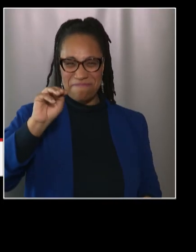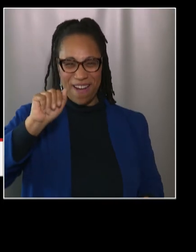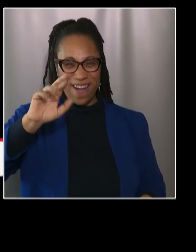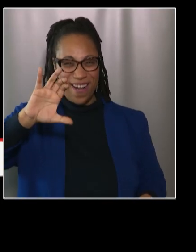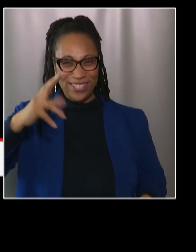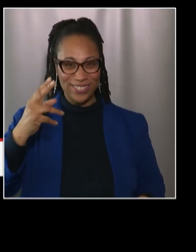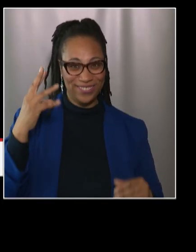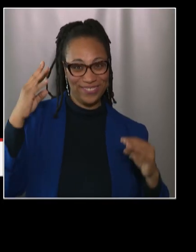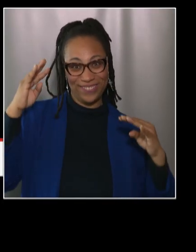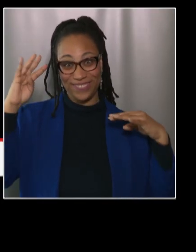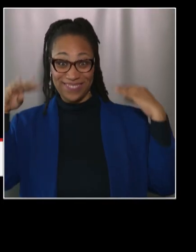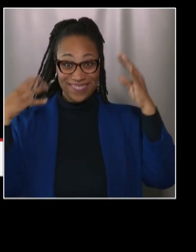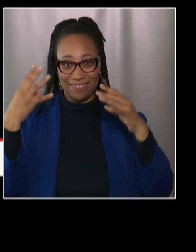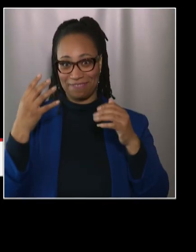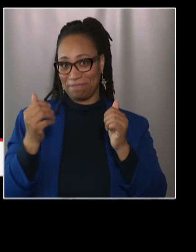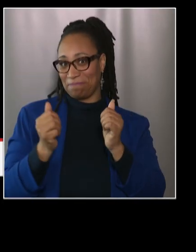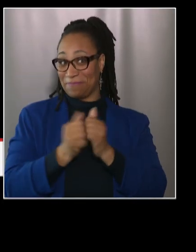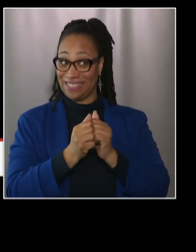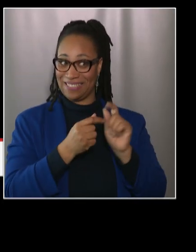term as the Director of Real Estate.